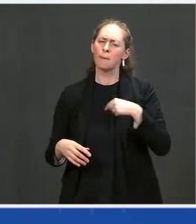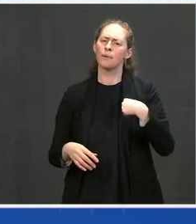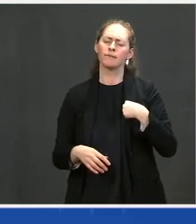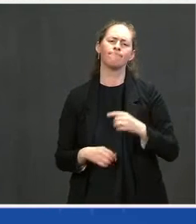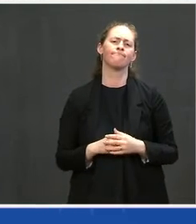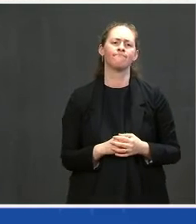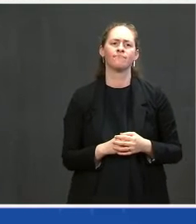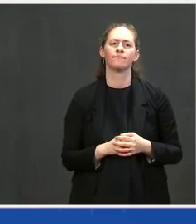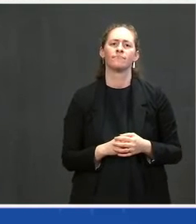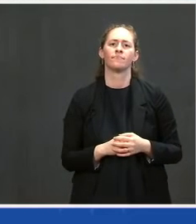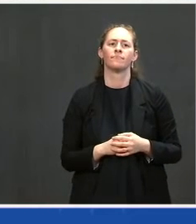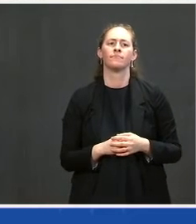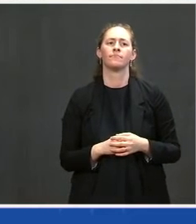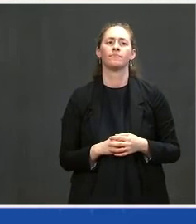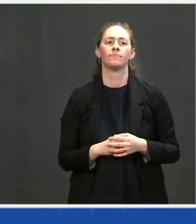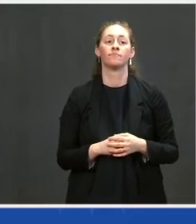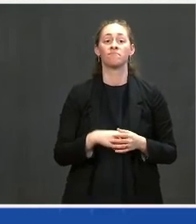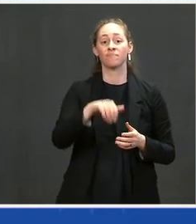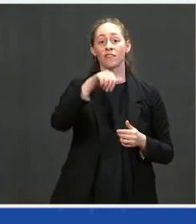Ken.